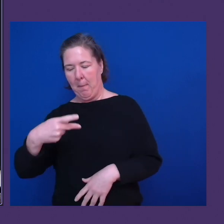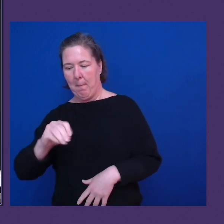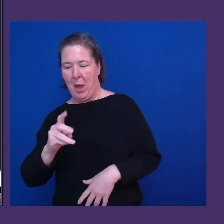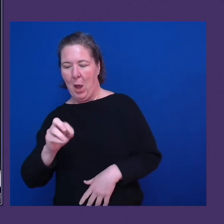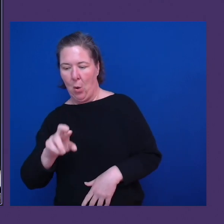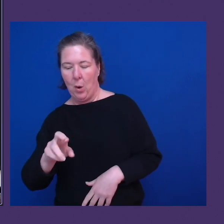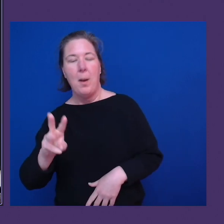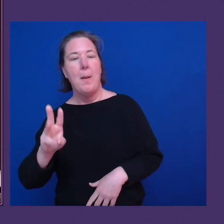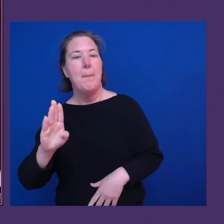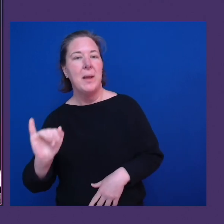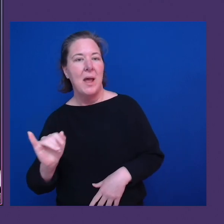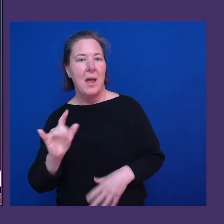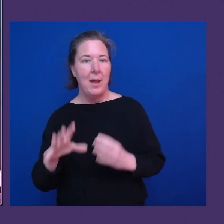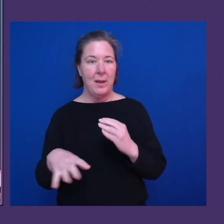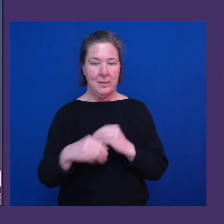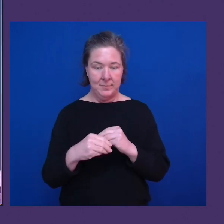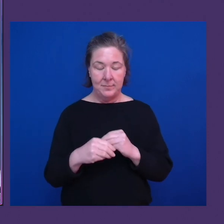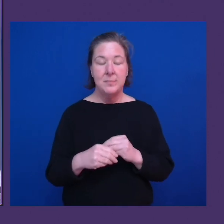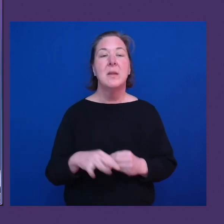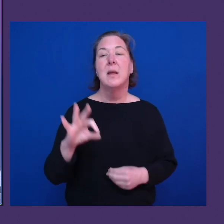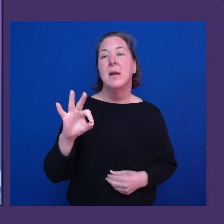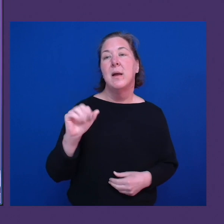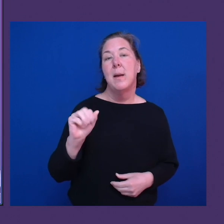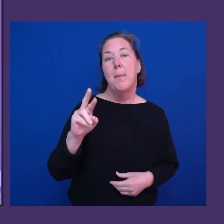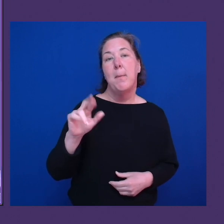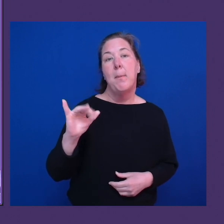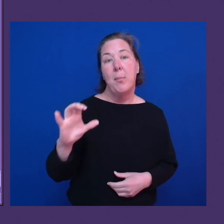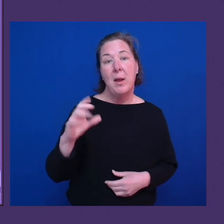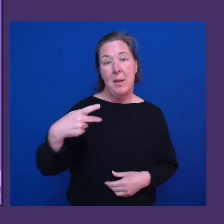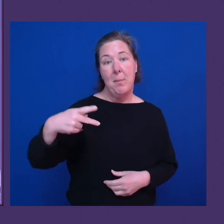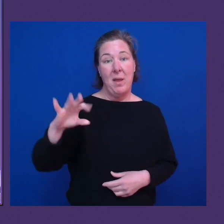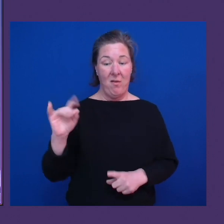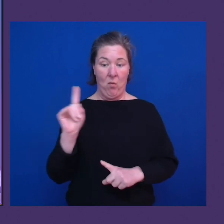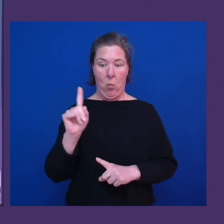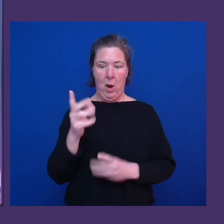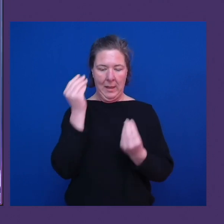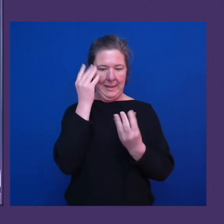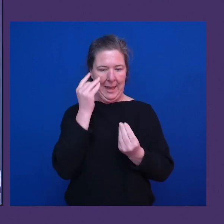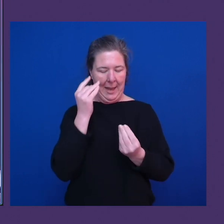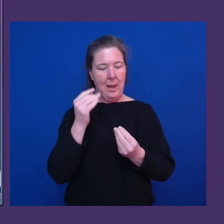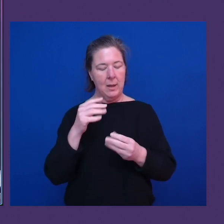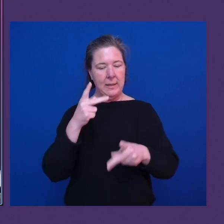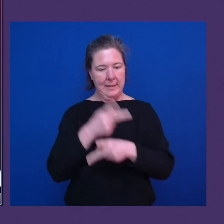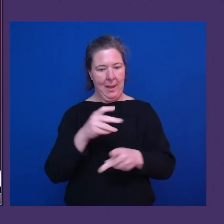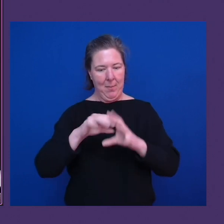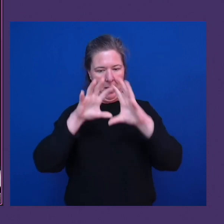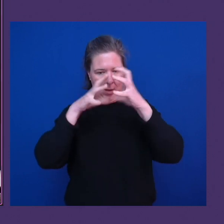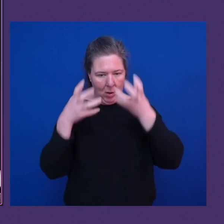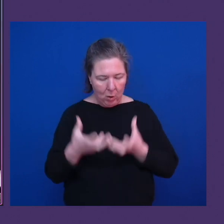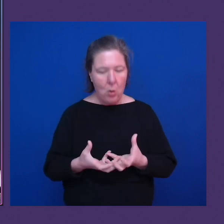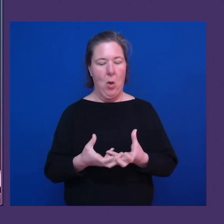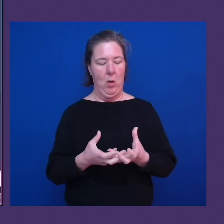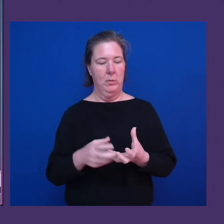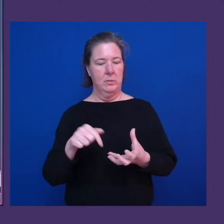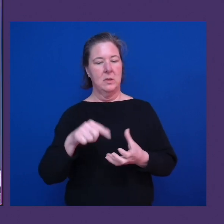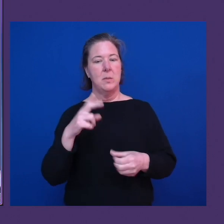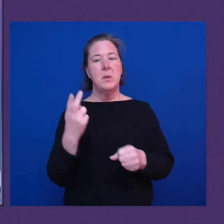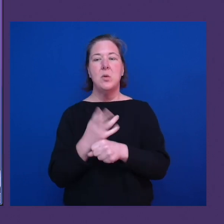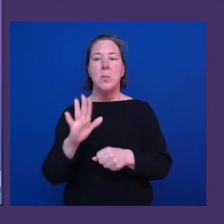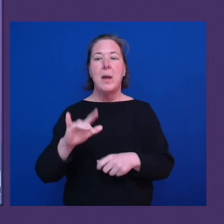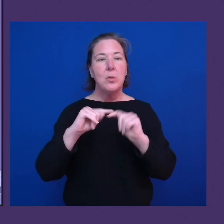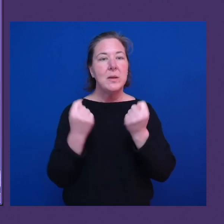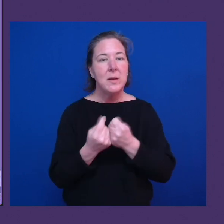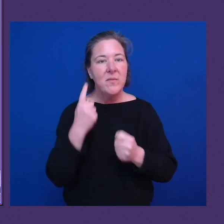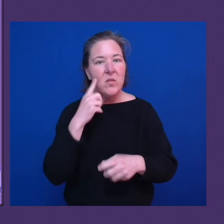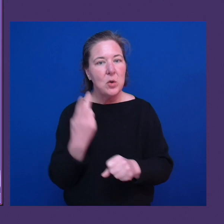conversa cu datele noastre. Fabric is a platform where data is kept in an open format and can be used by your team to use AI technology. We